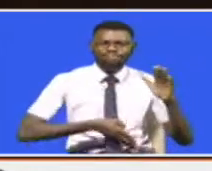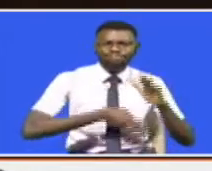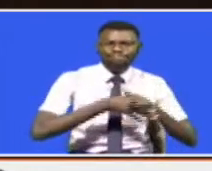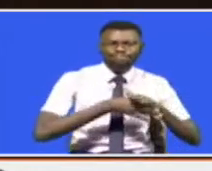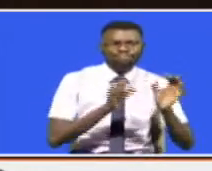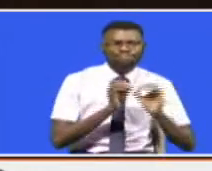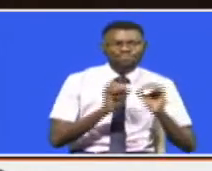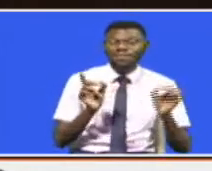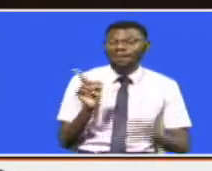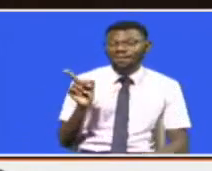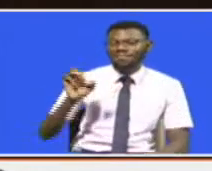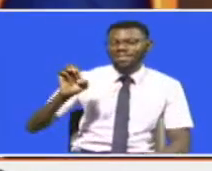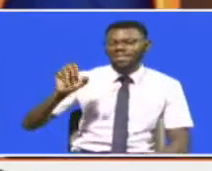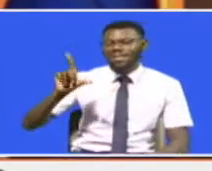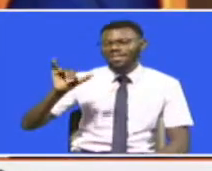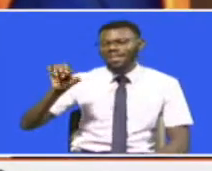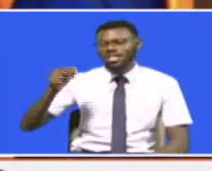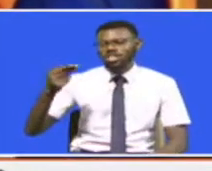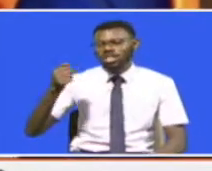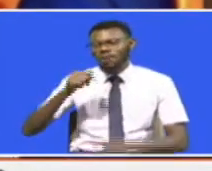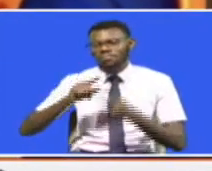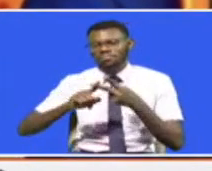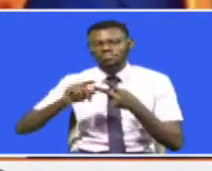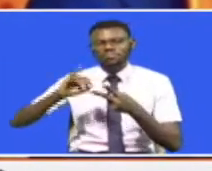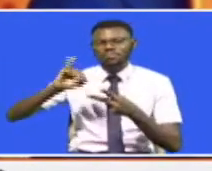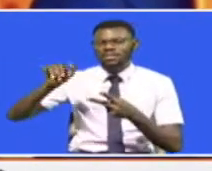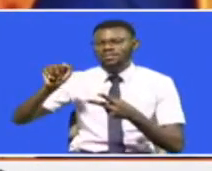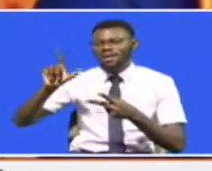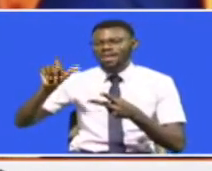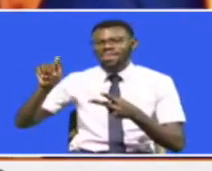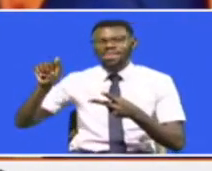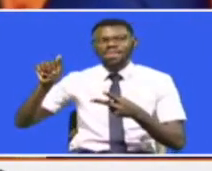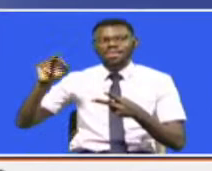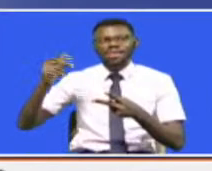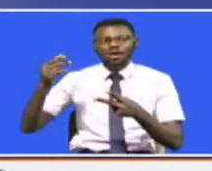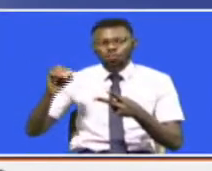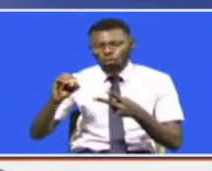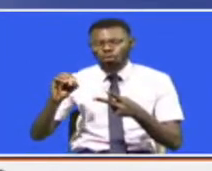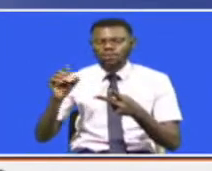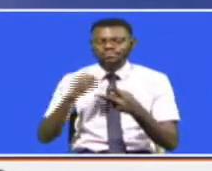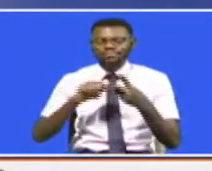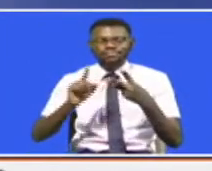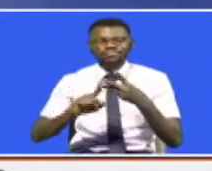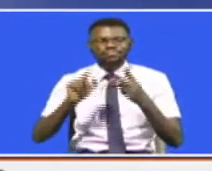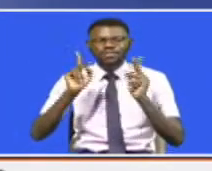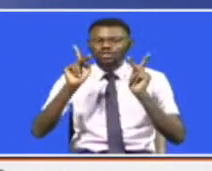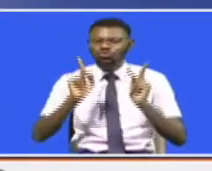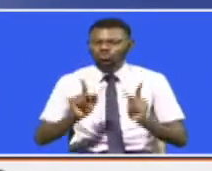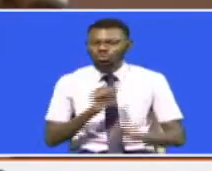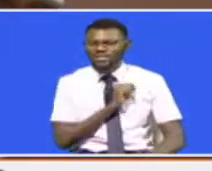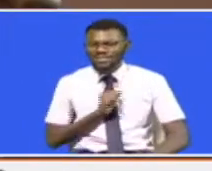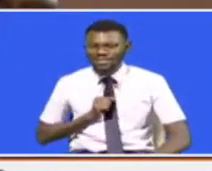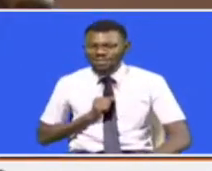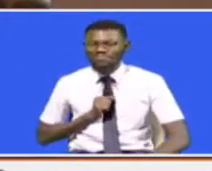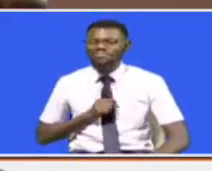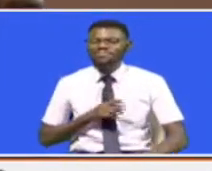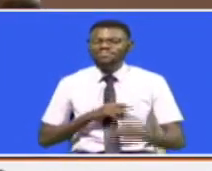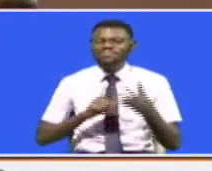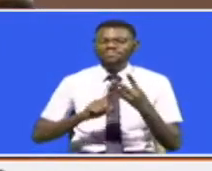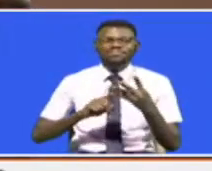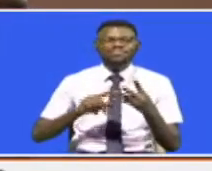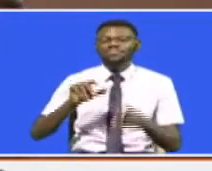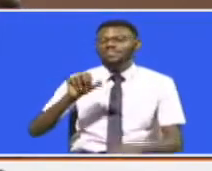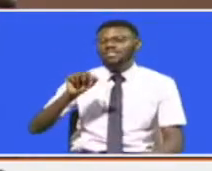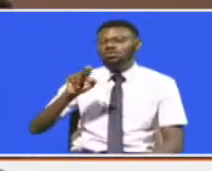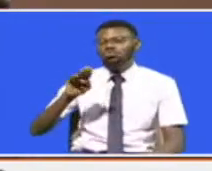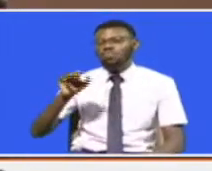MPs against Elisha Odhiambo, Felix Odiwor, alias Jalango of Langata, Kisumu Senator Tom Ojenda, Suba South